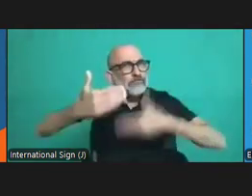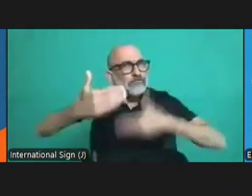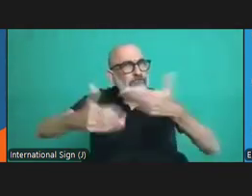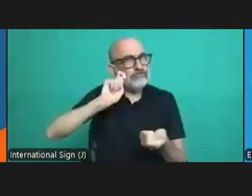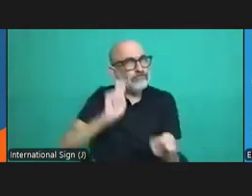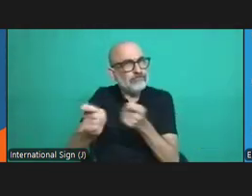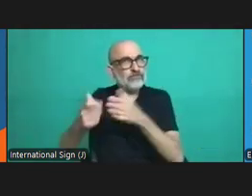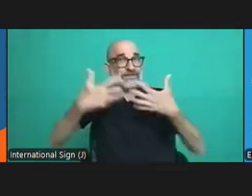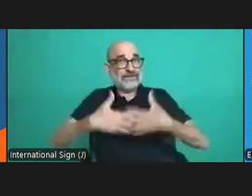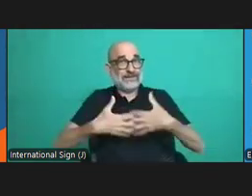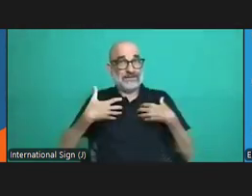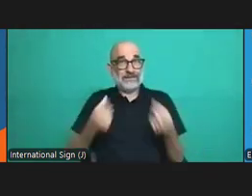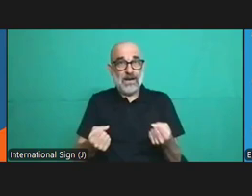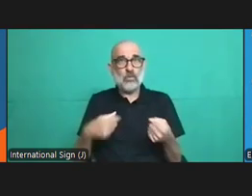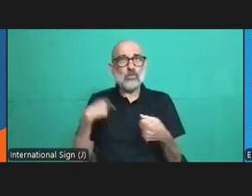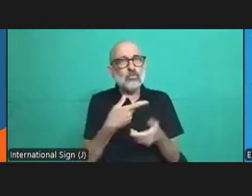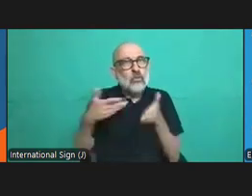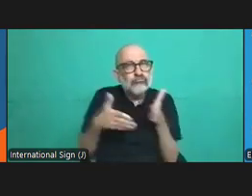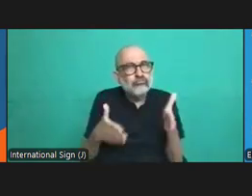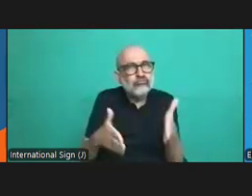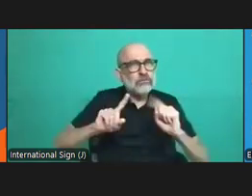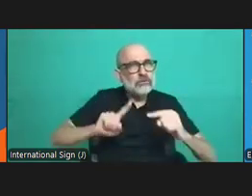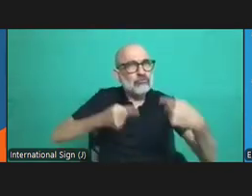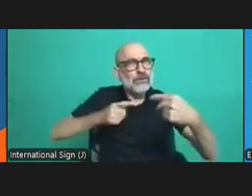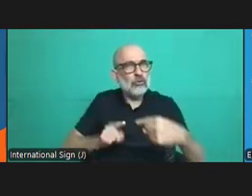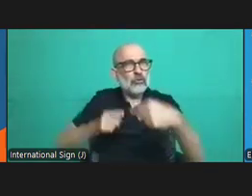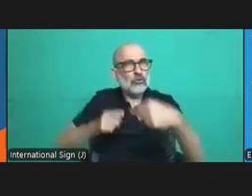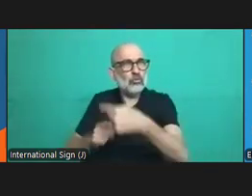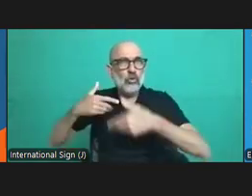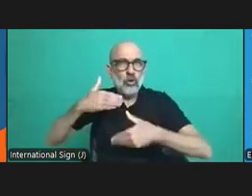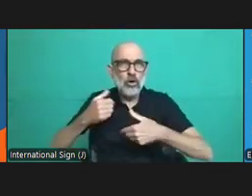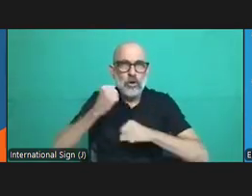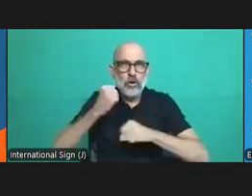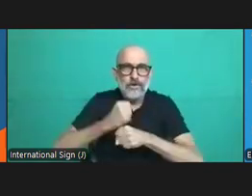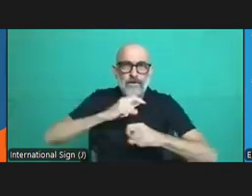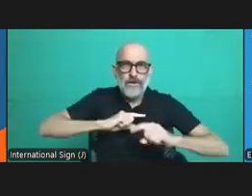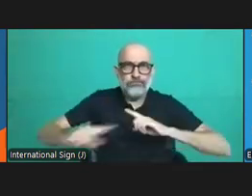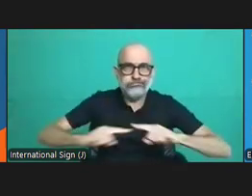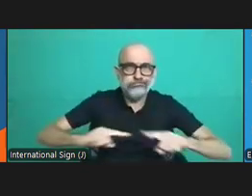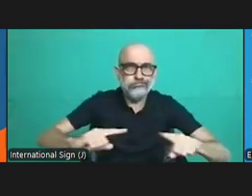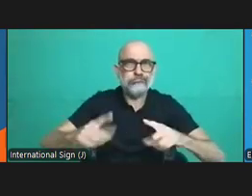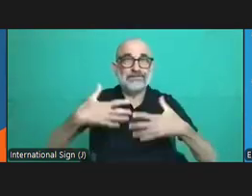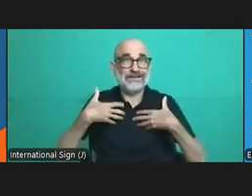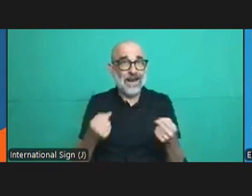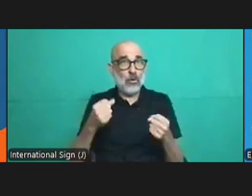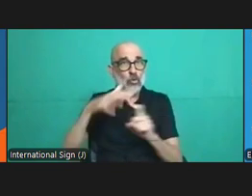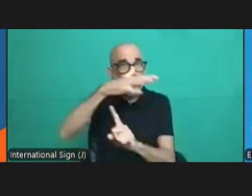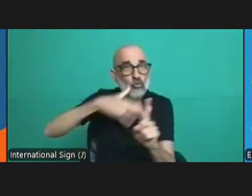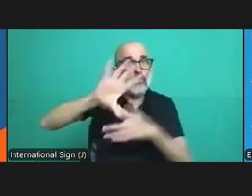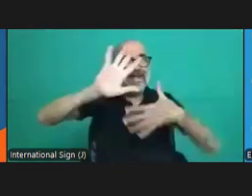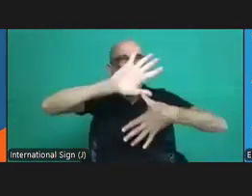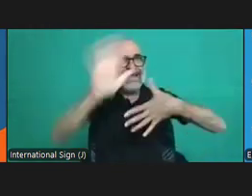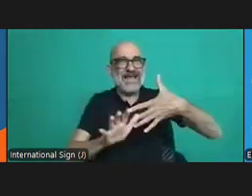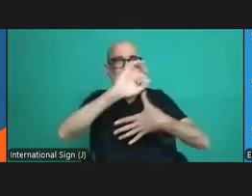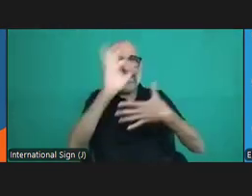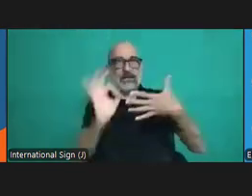these processes and in the implementation of the functions. 9 countries have completed the essential public health